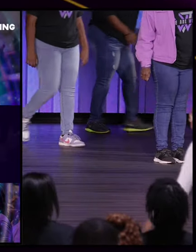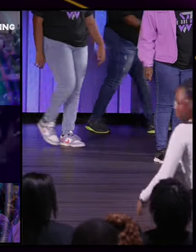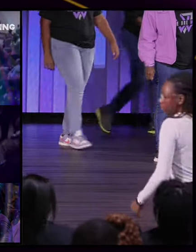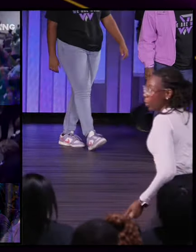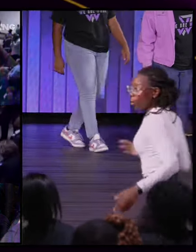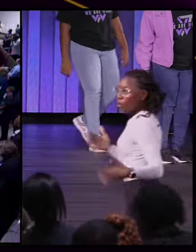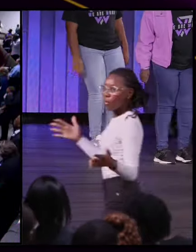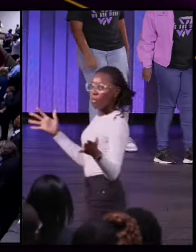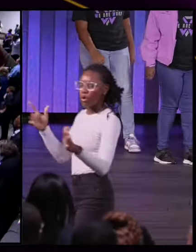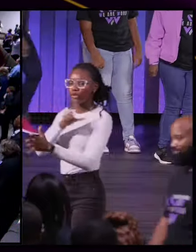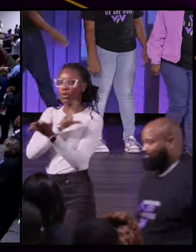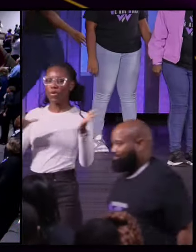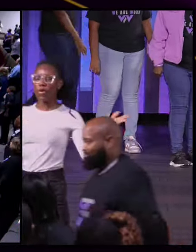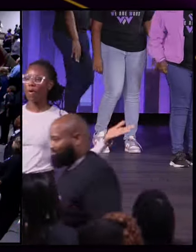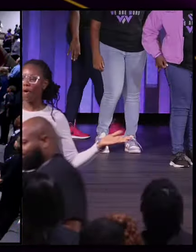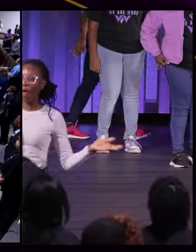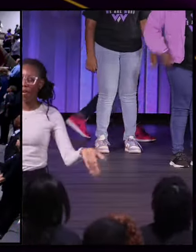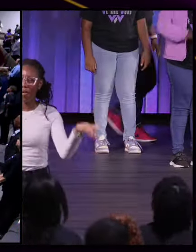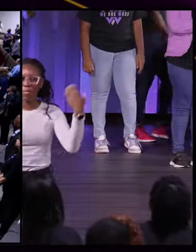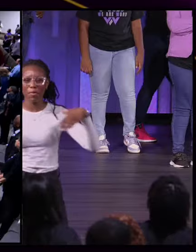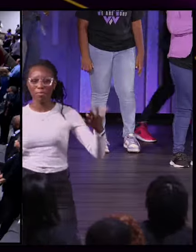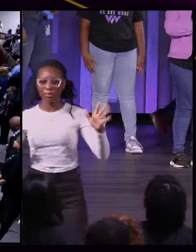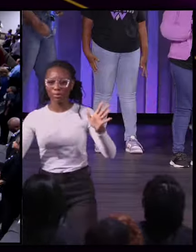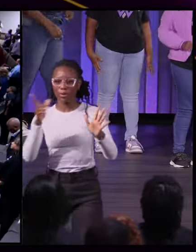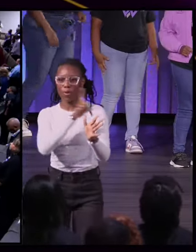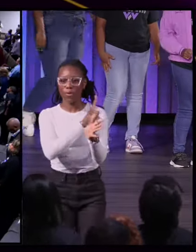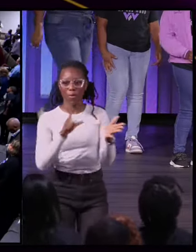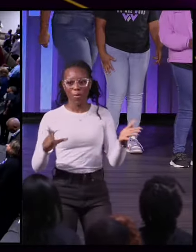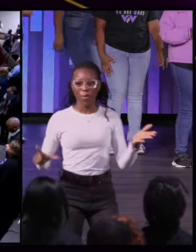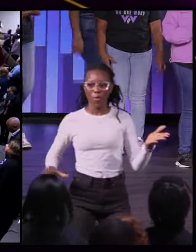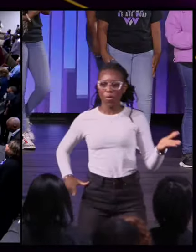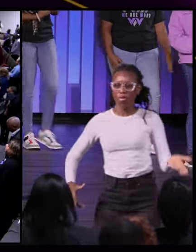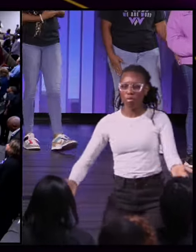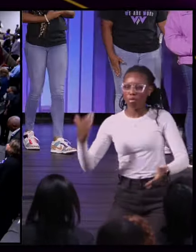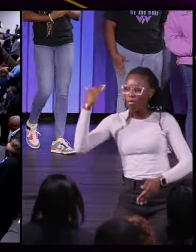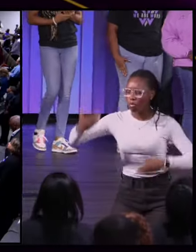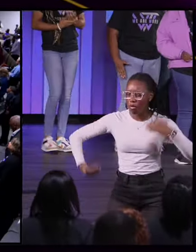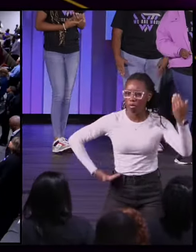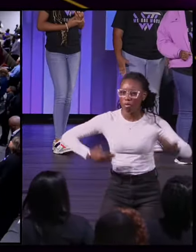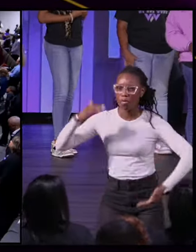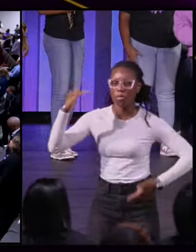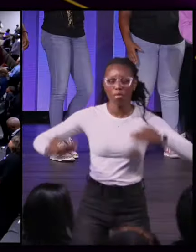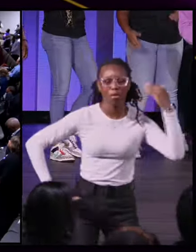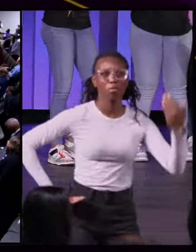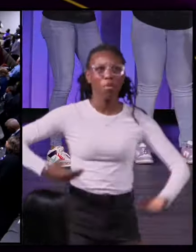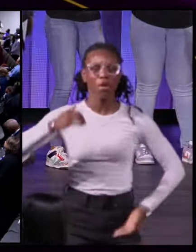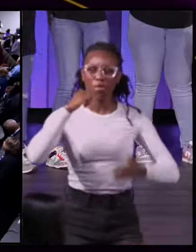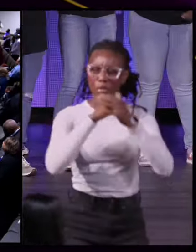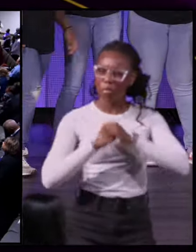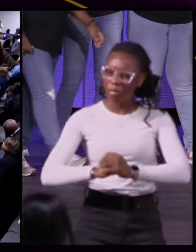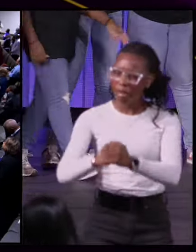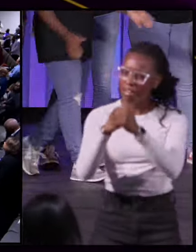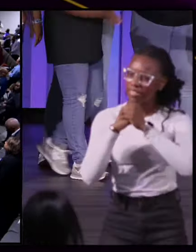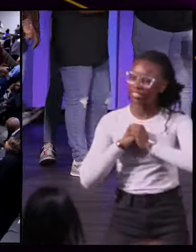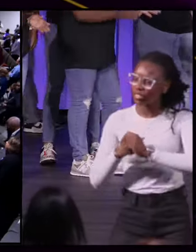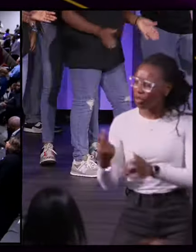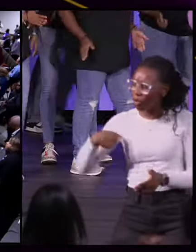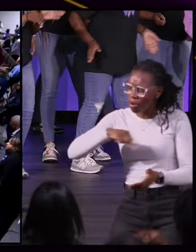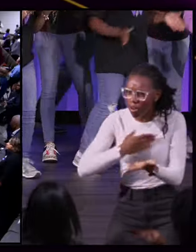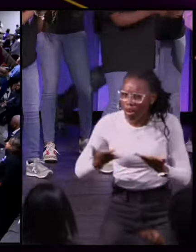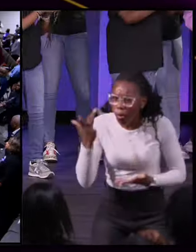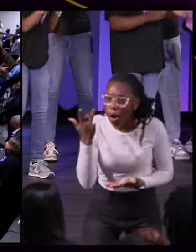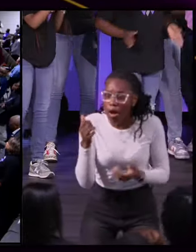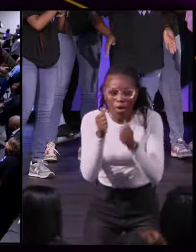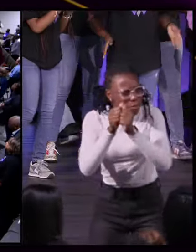Praise the Lord, everybody. Welcome to worship on East City in the house. We came to bless the Lord